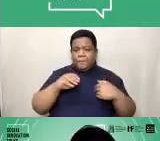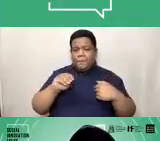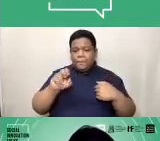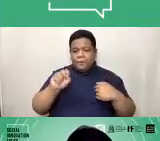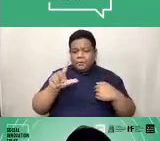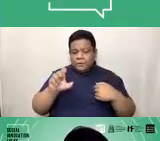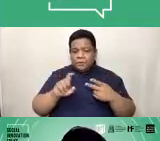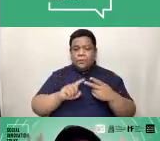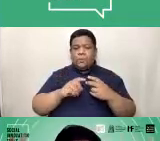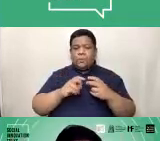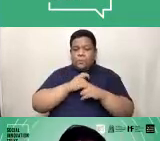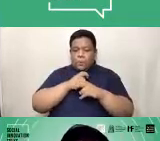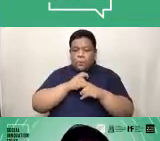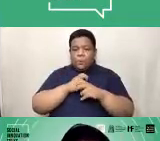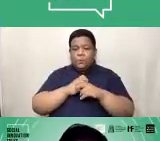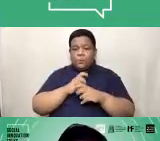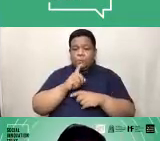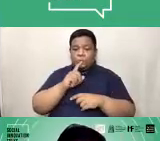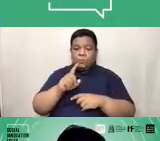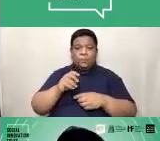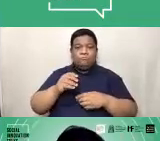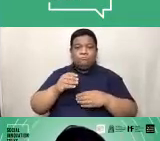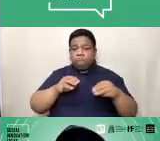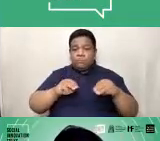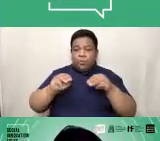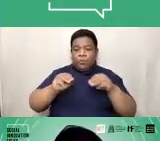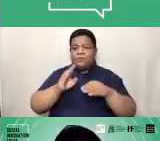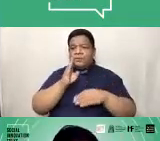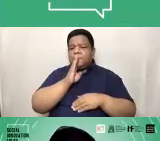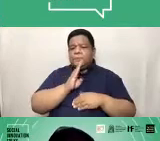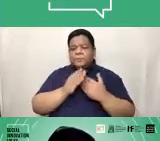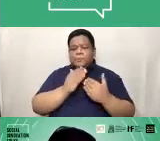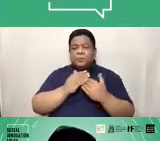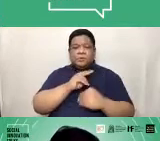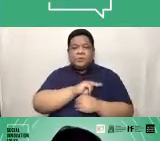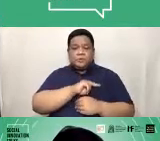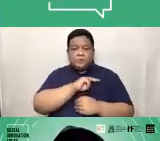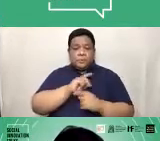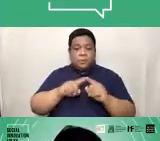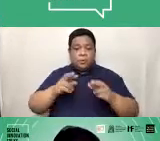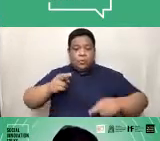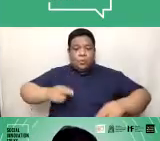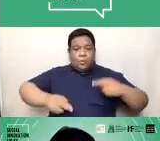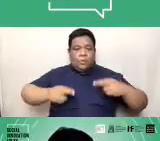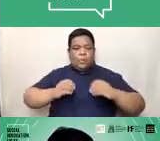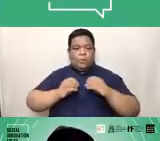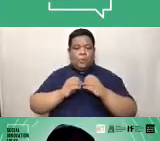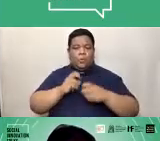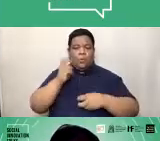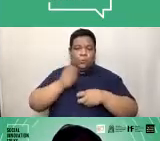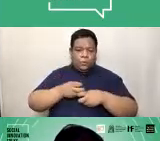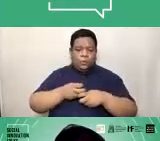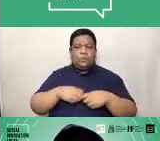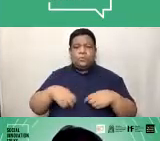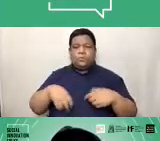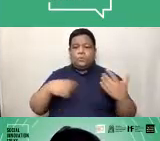and ligaments. So motion is so simple for us. It's second nature. But for robots, it's much more difficult. And robots use actuation